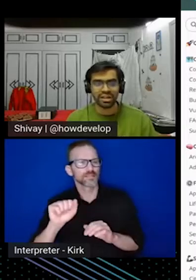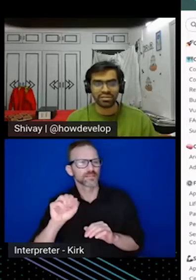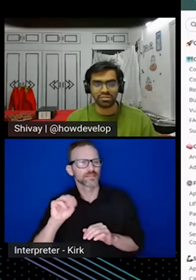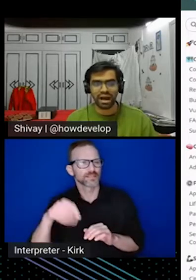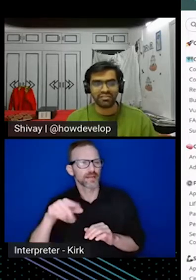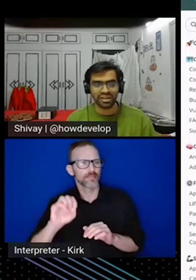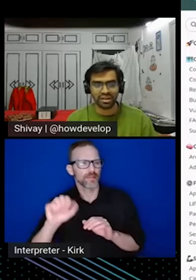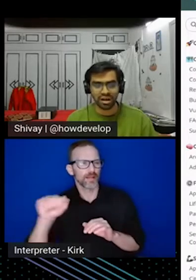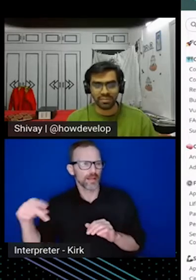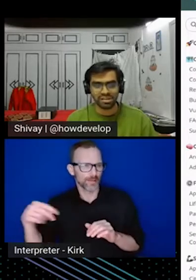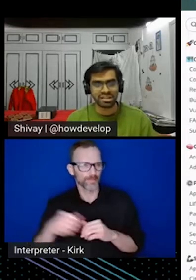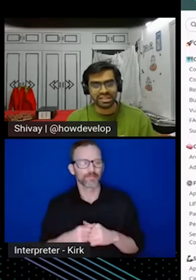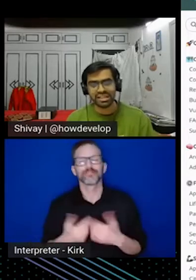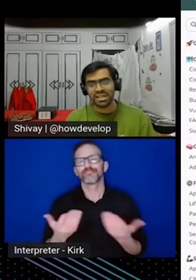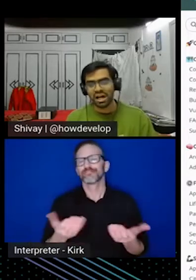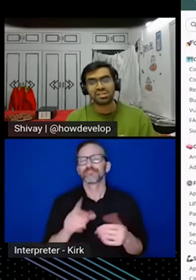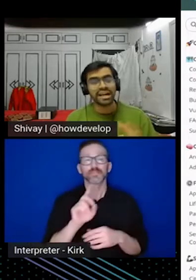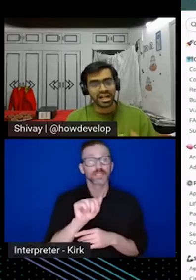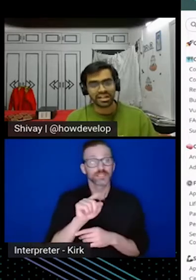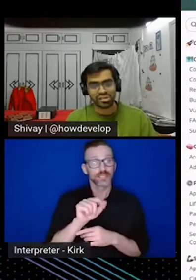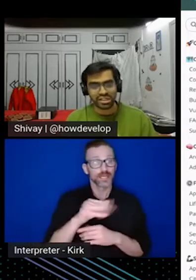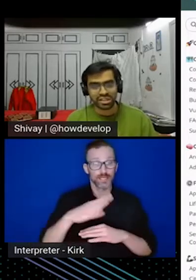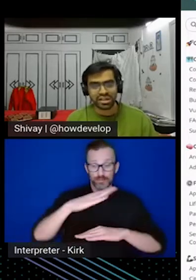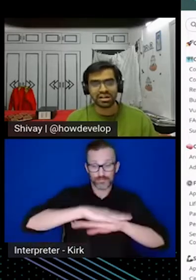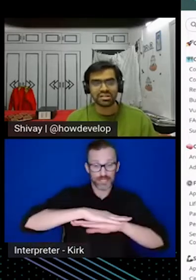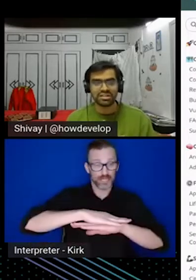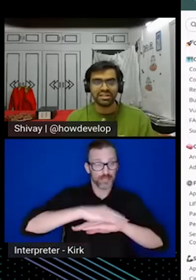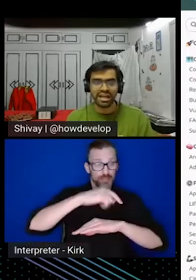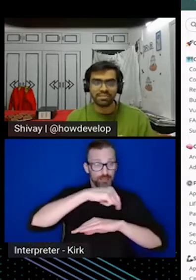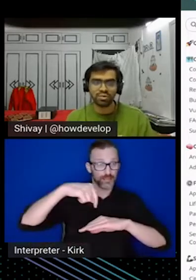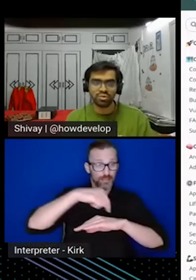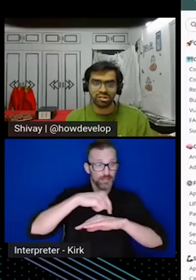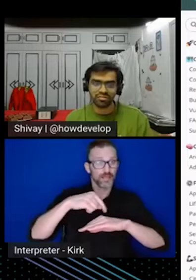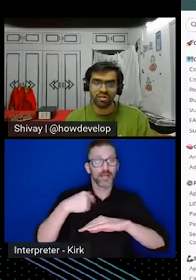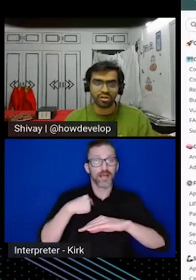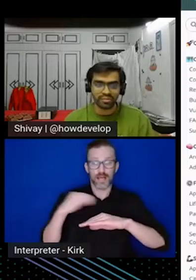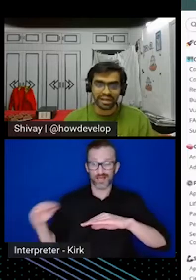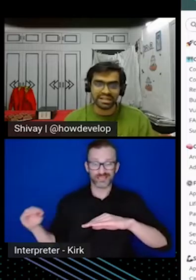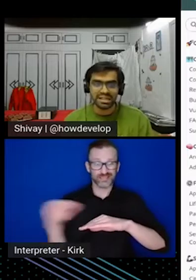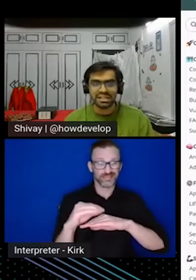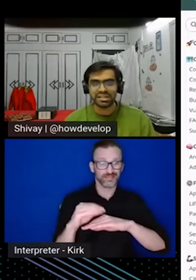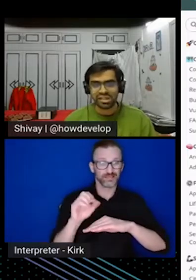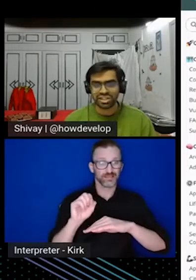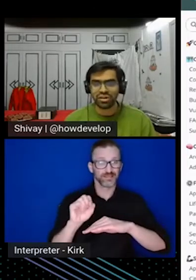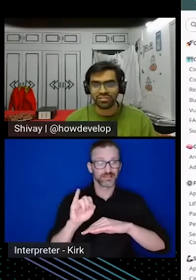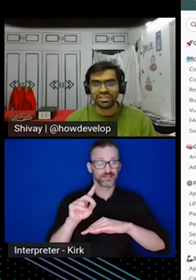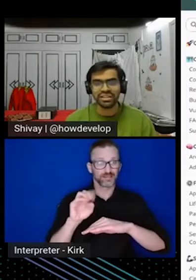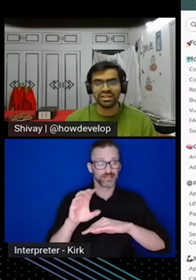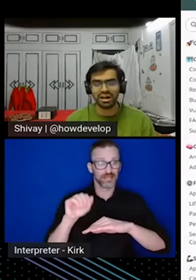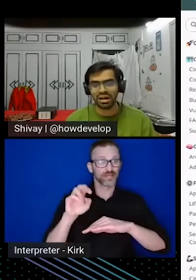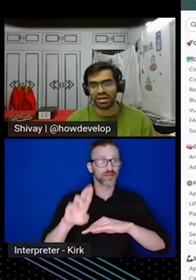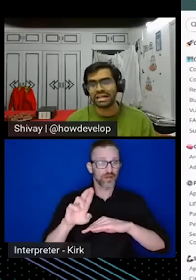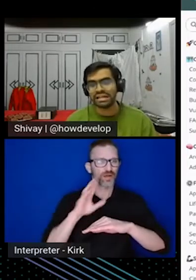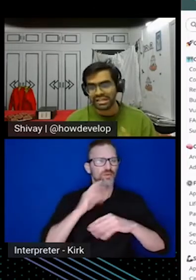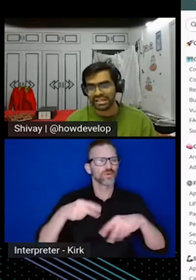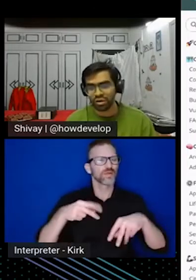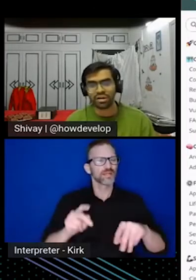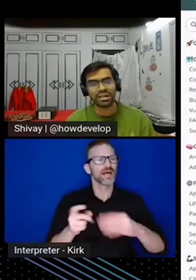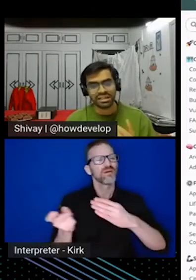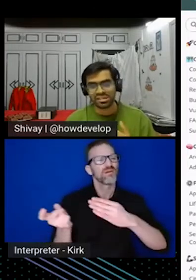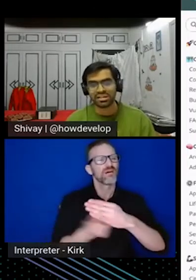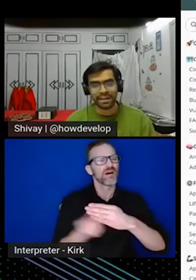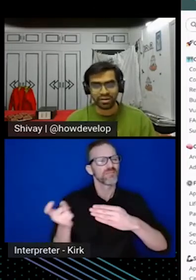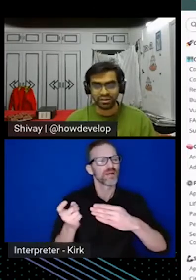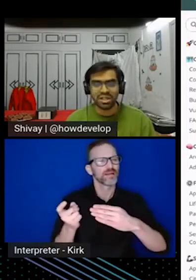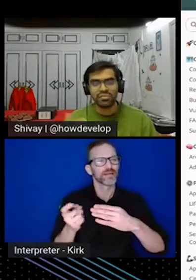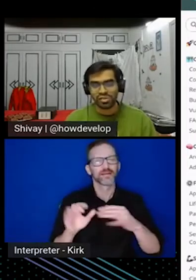are having basically a sidecar injector that will help to sort of automate the injection of the linkerd, or